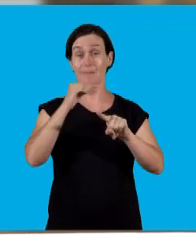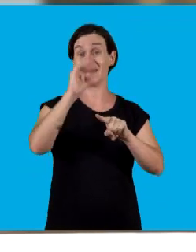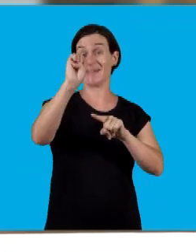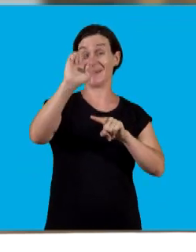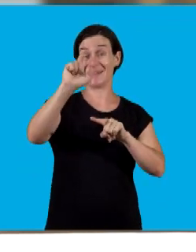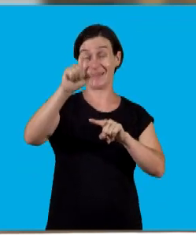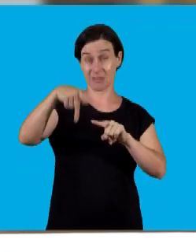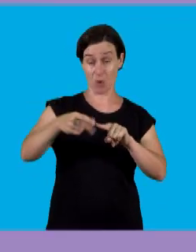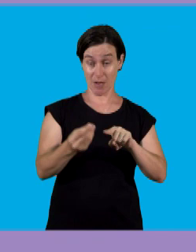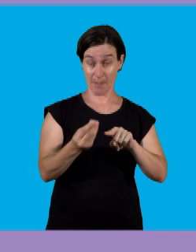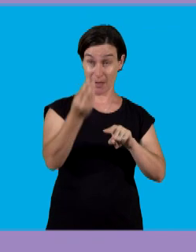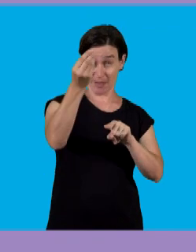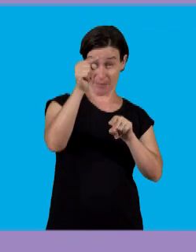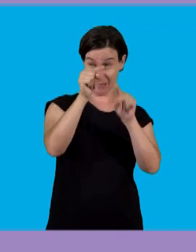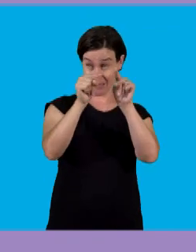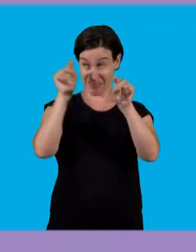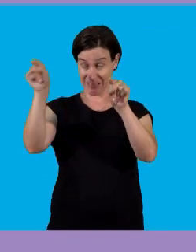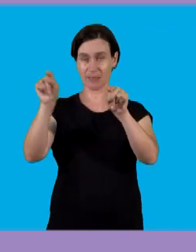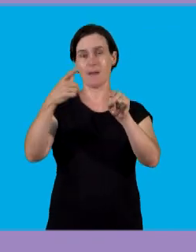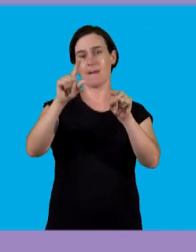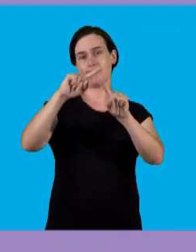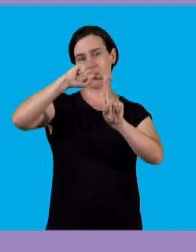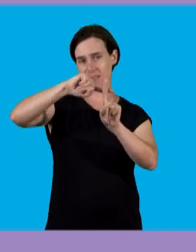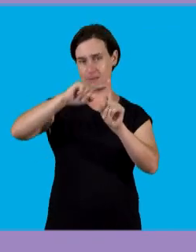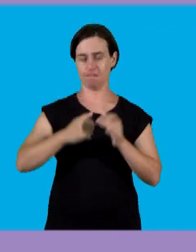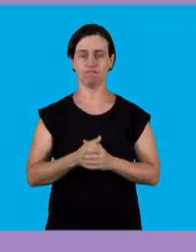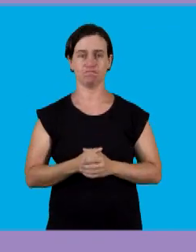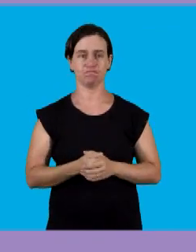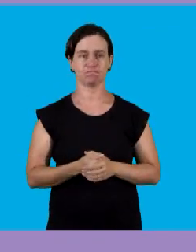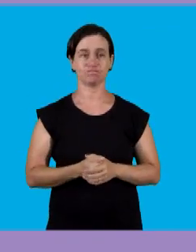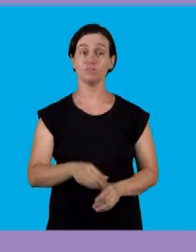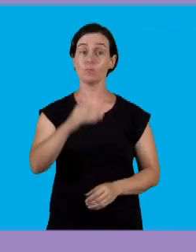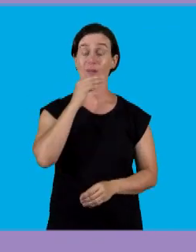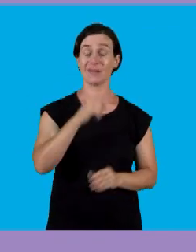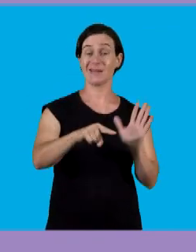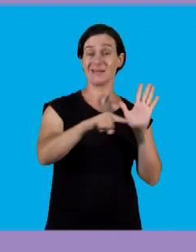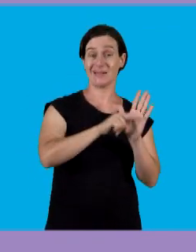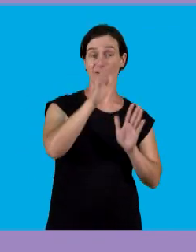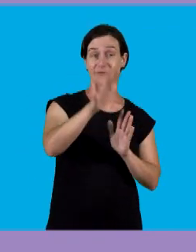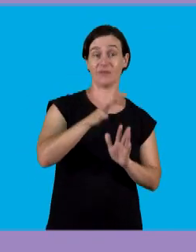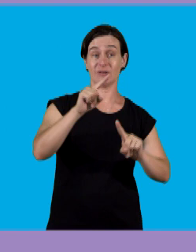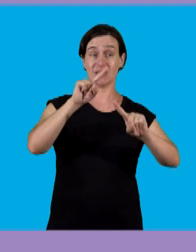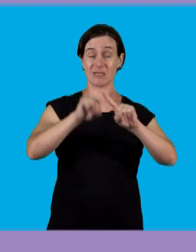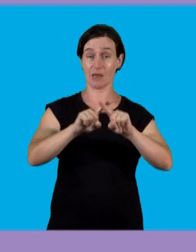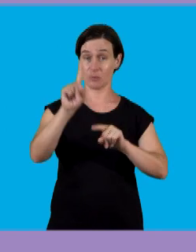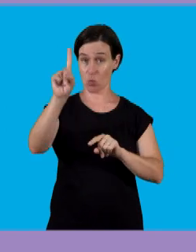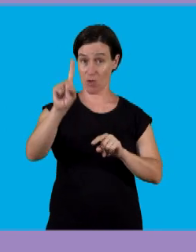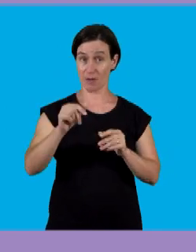those exponents. Let's see. So we are going to say here a negative 15 multiplied